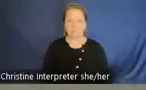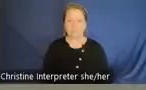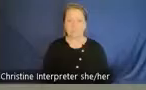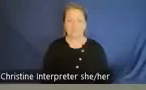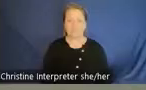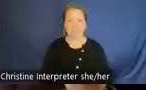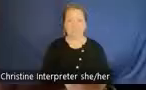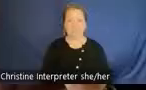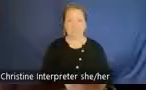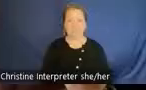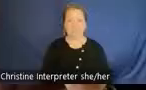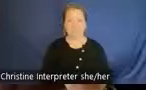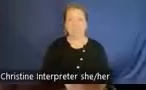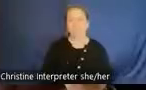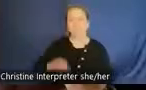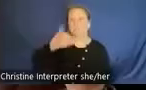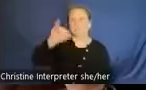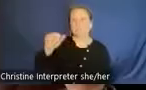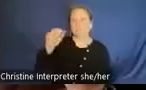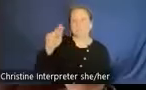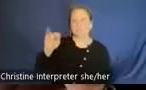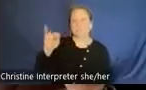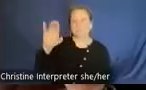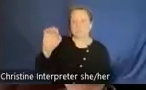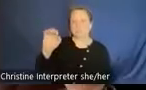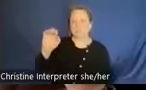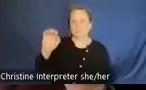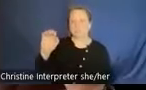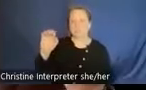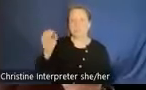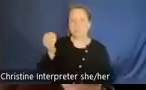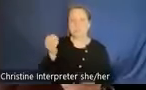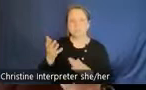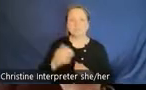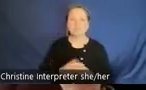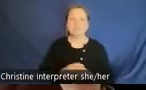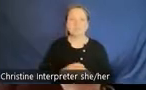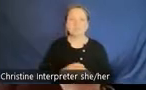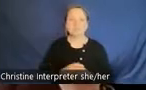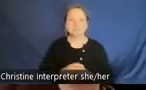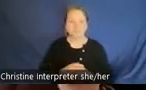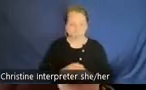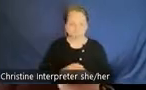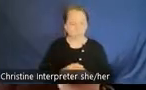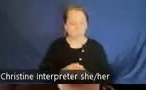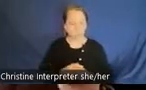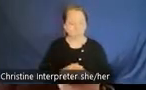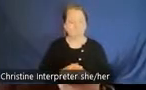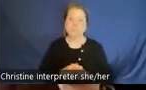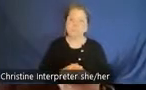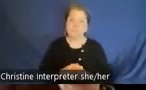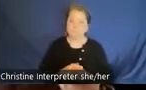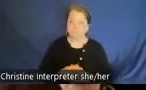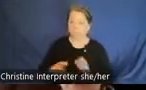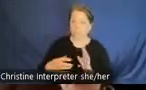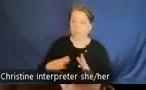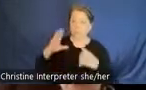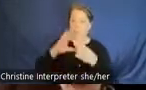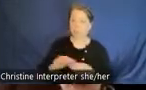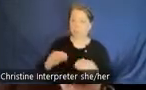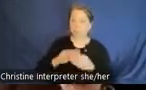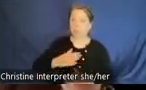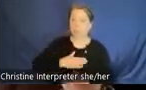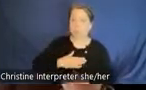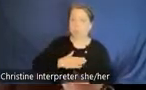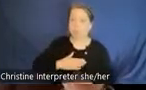And I'll just say while they're trying to work on that, rather than telling my own story, I'm in safe